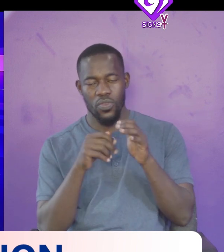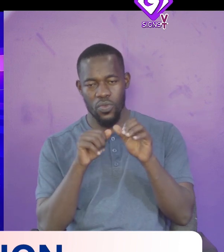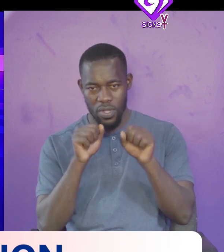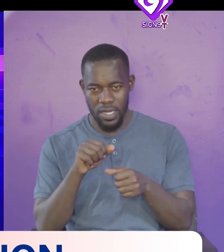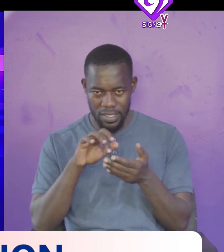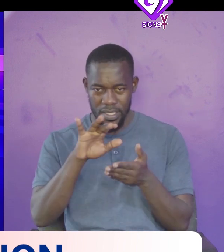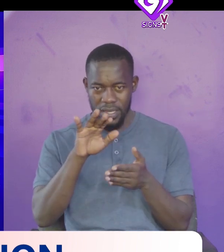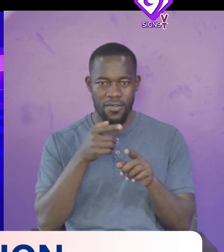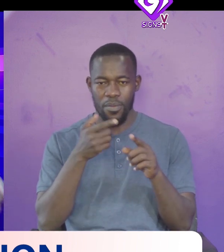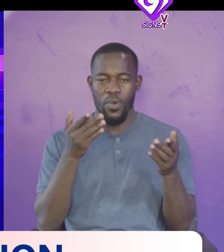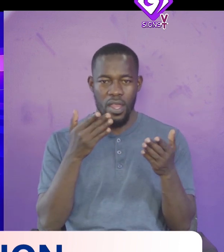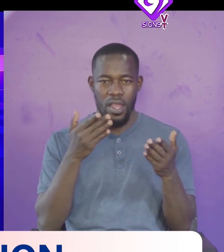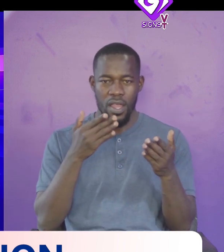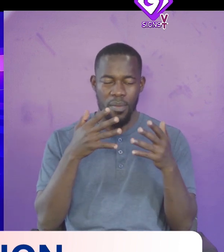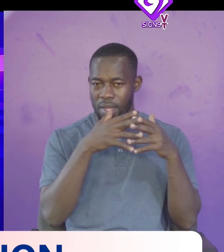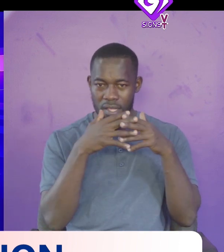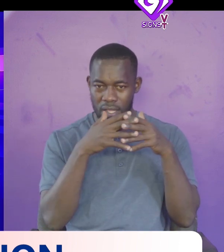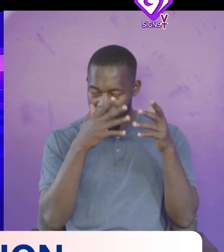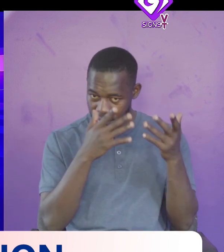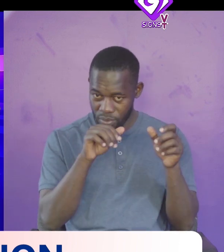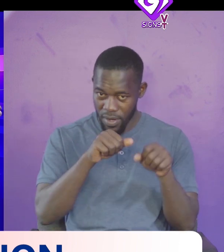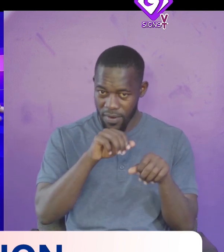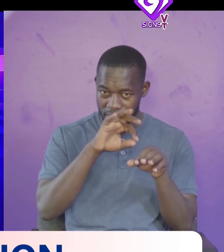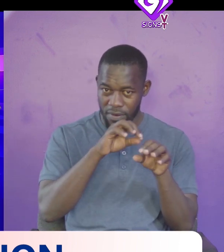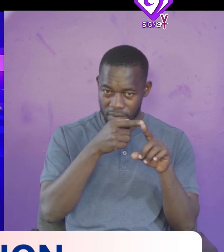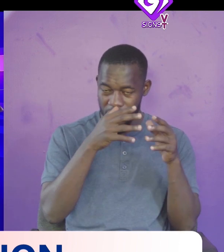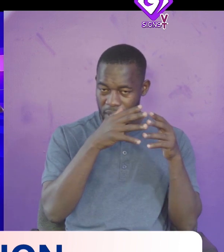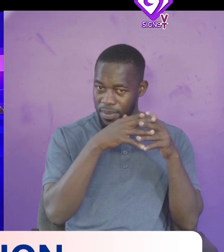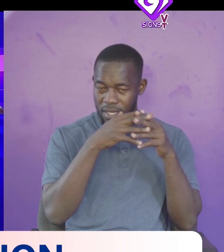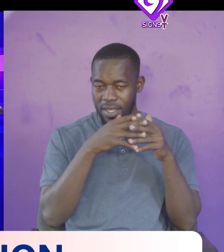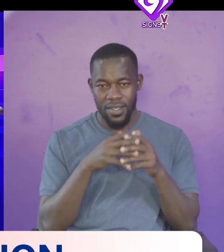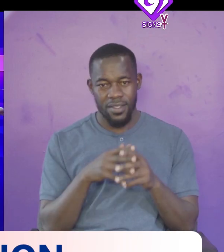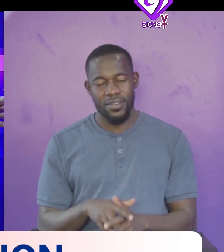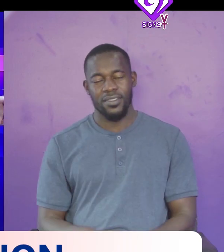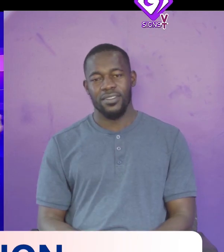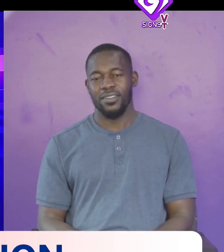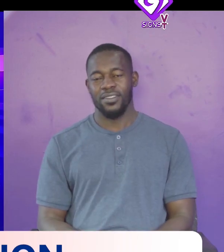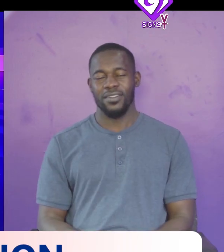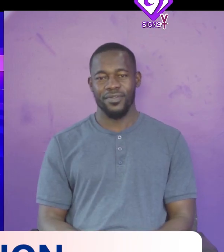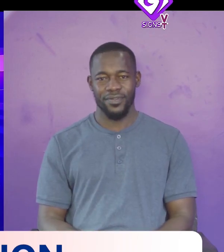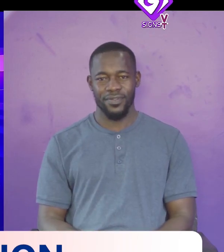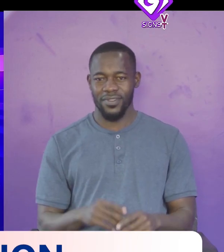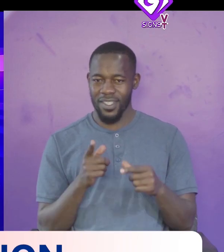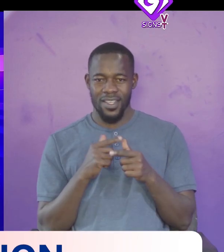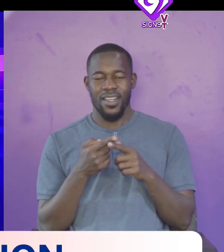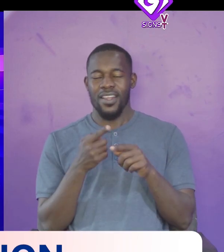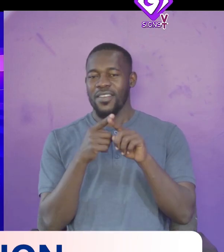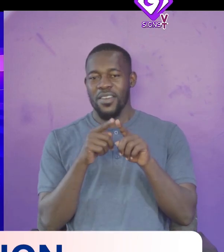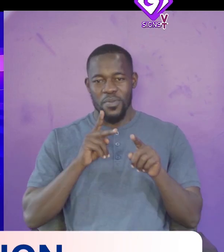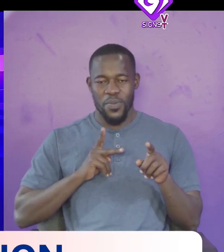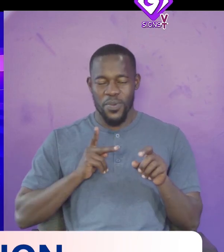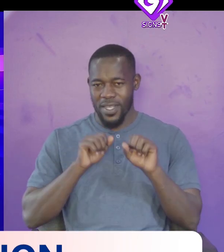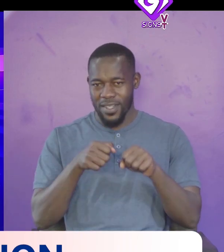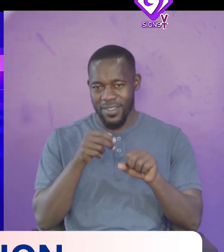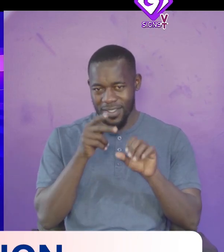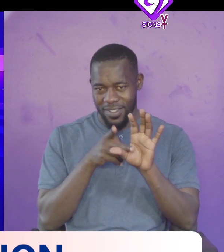from the US. You can also send it from any place of this planet. Okay. So that every person participates. And there's going